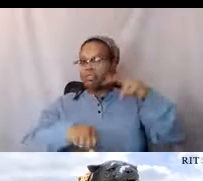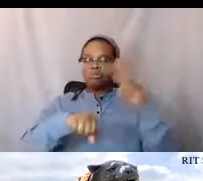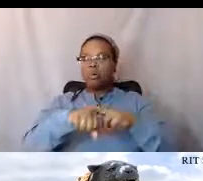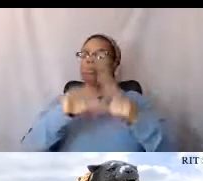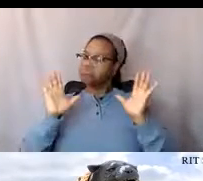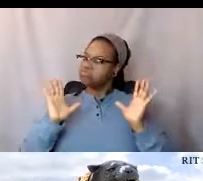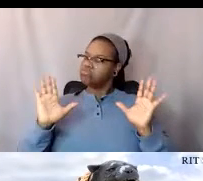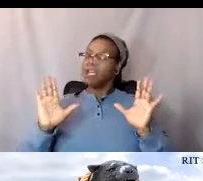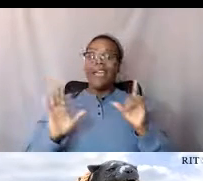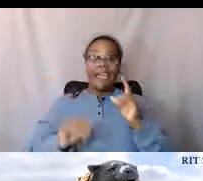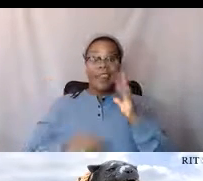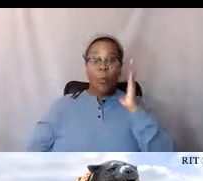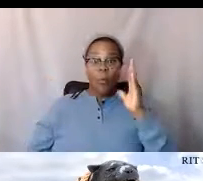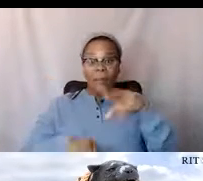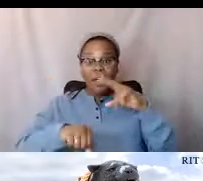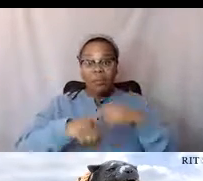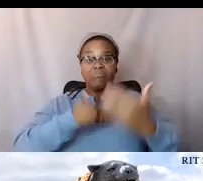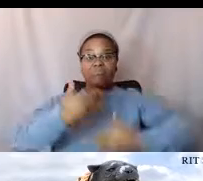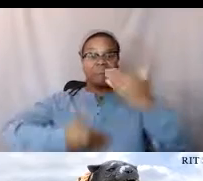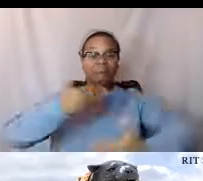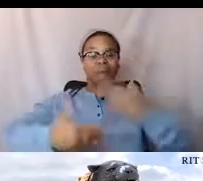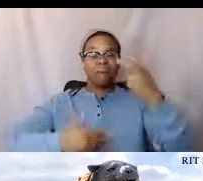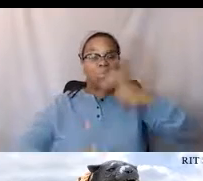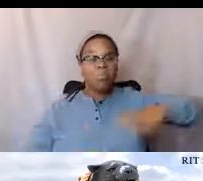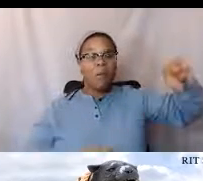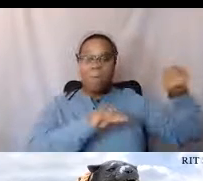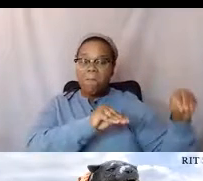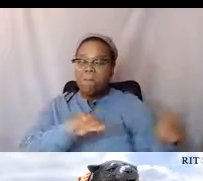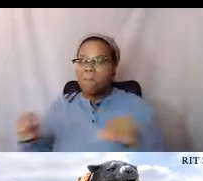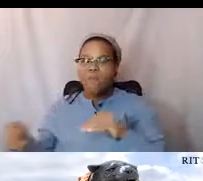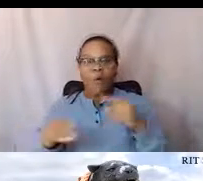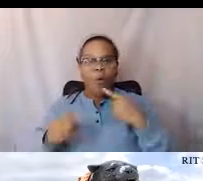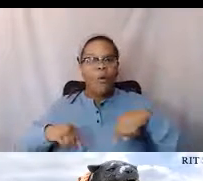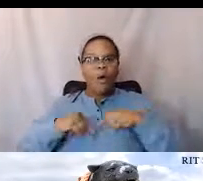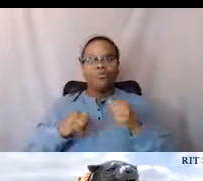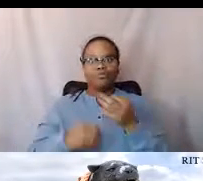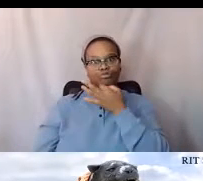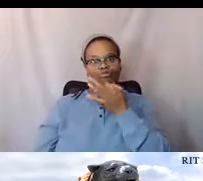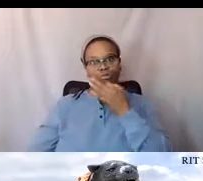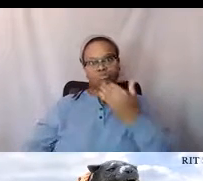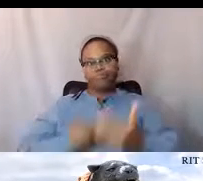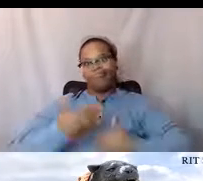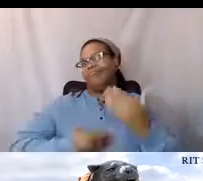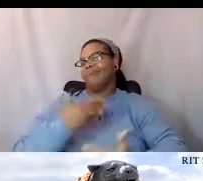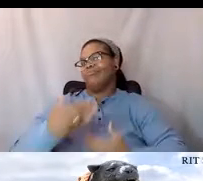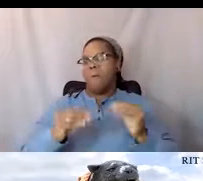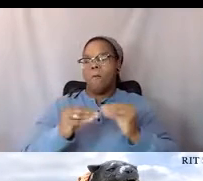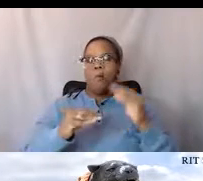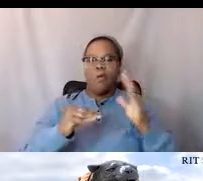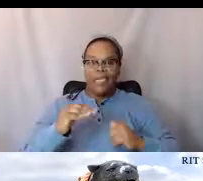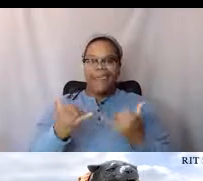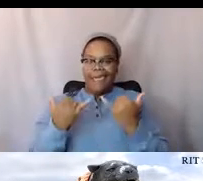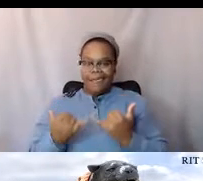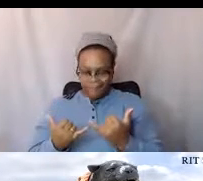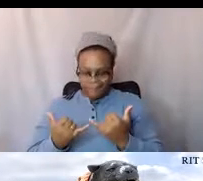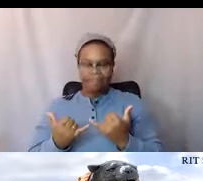be normalized, and travel and moving around is something that we're all going to be able to do more than we can do